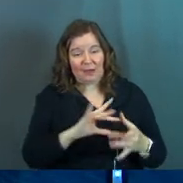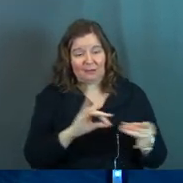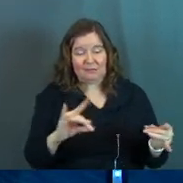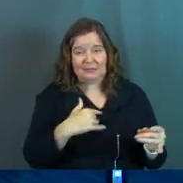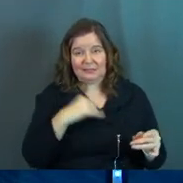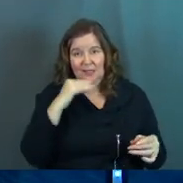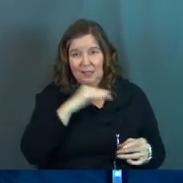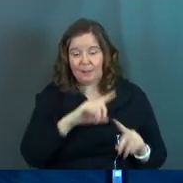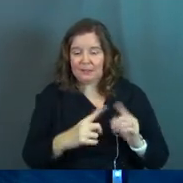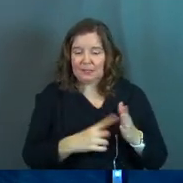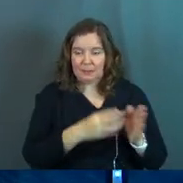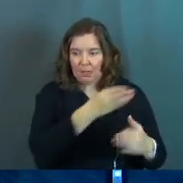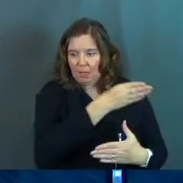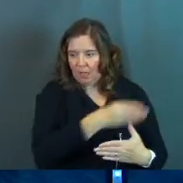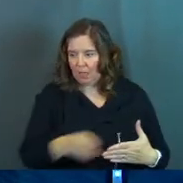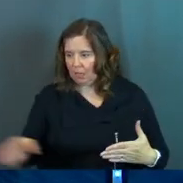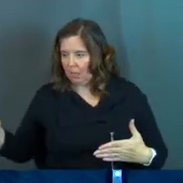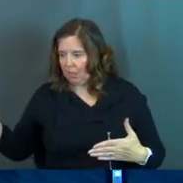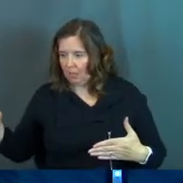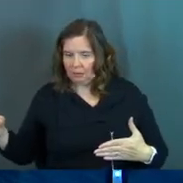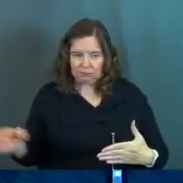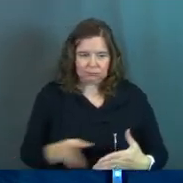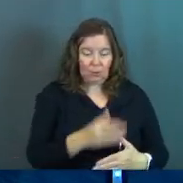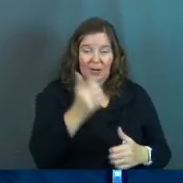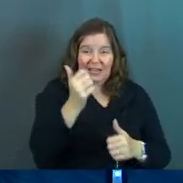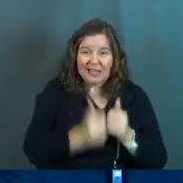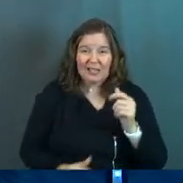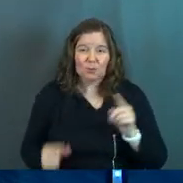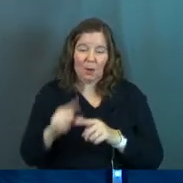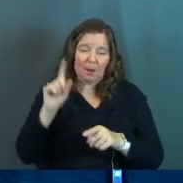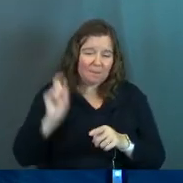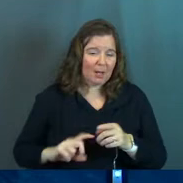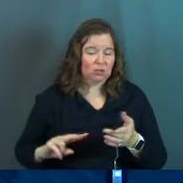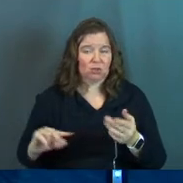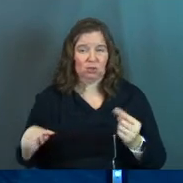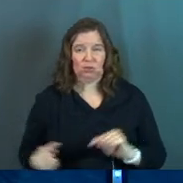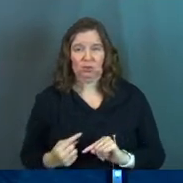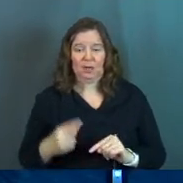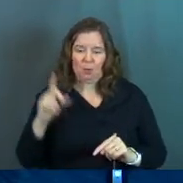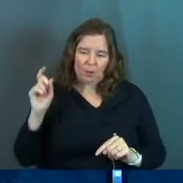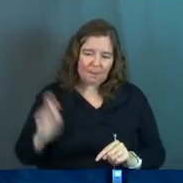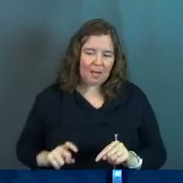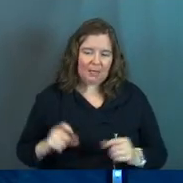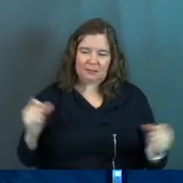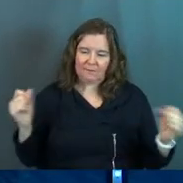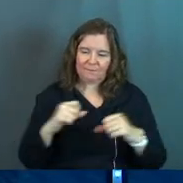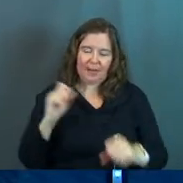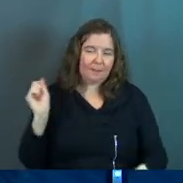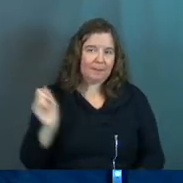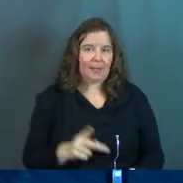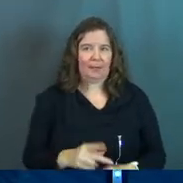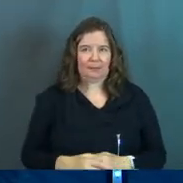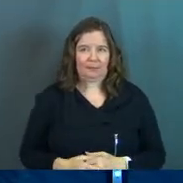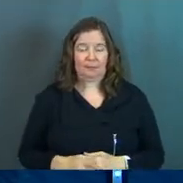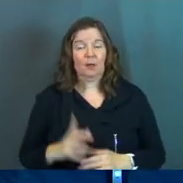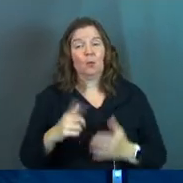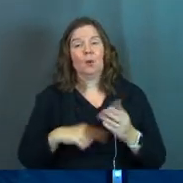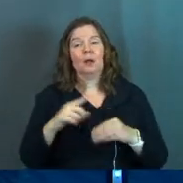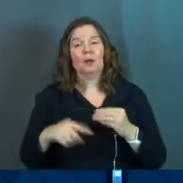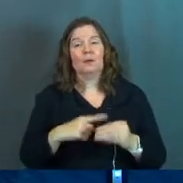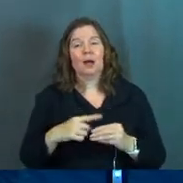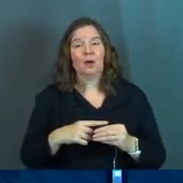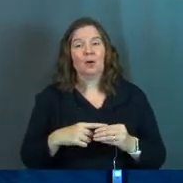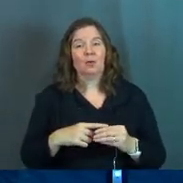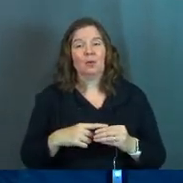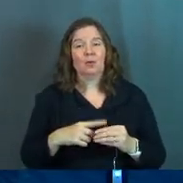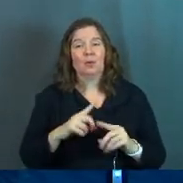But sometimes we swing the pendulum over to like every single word must hurt us and we must fight back. How about sticks and